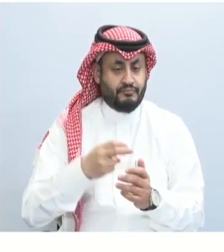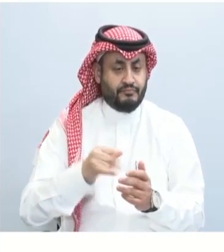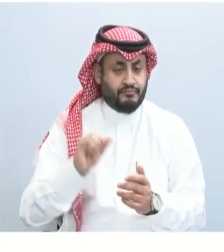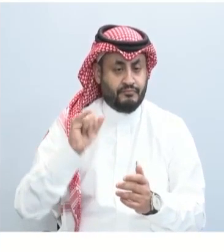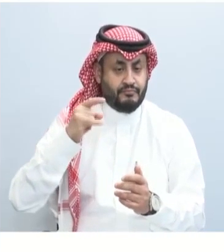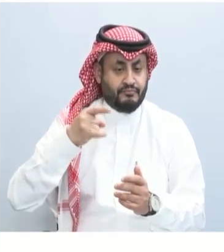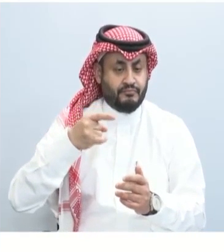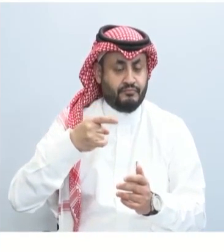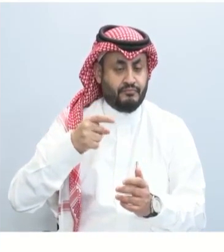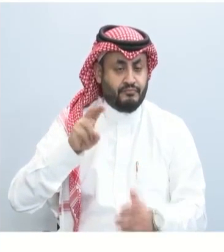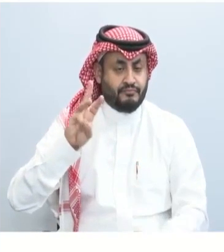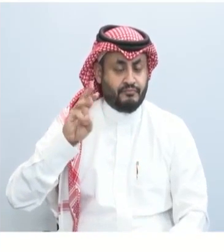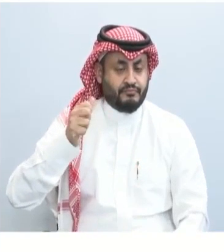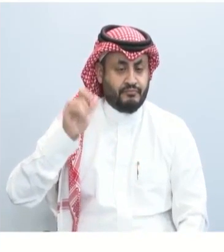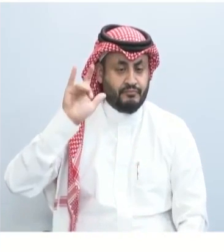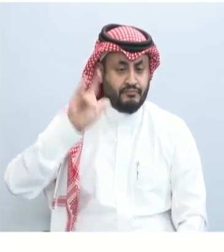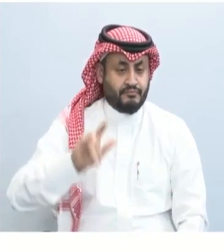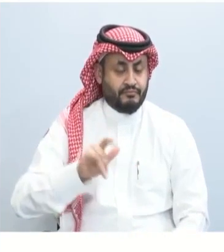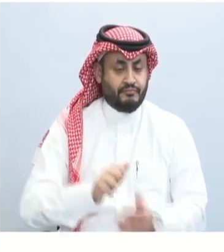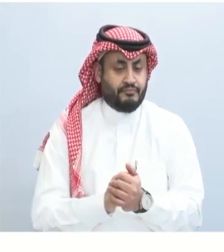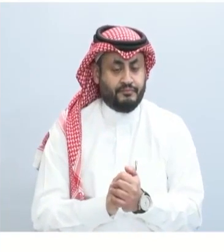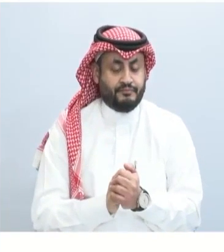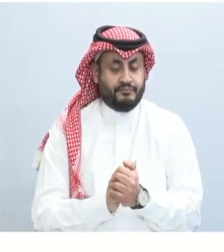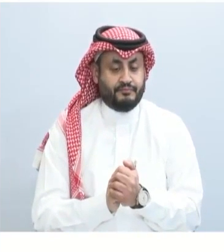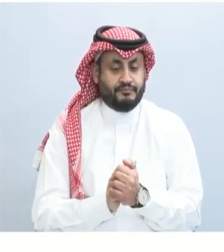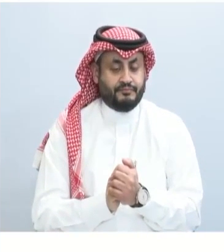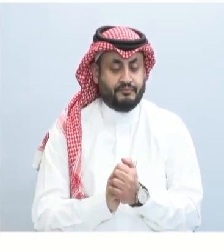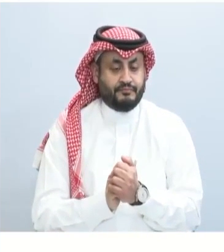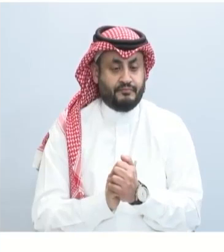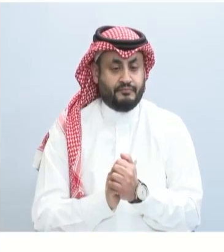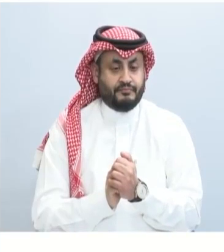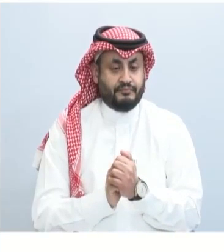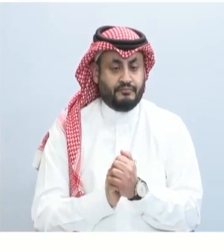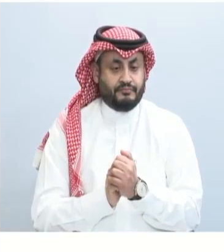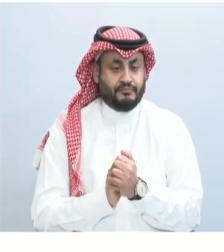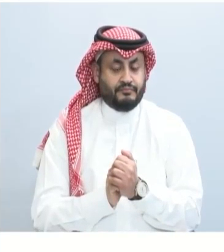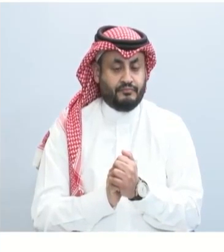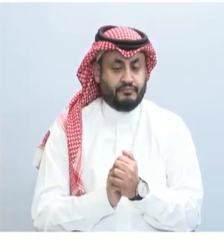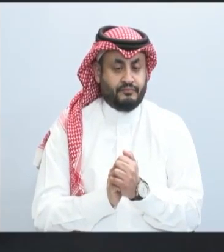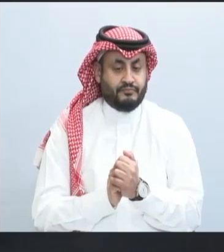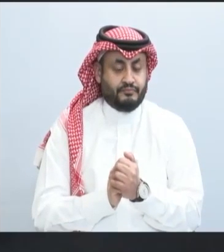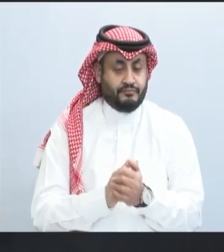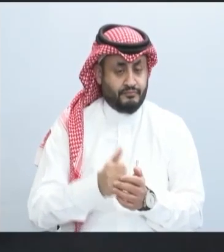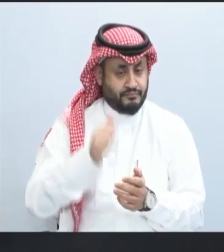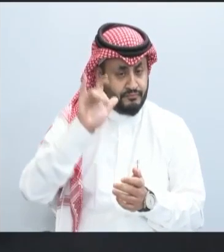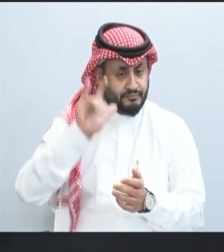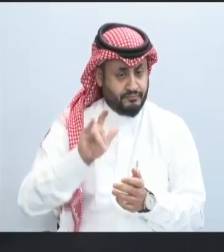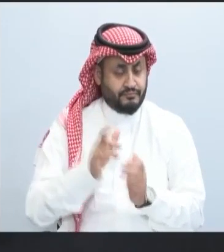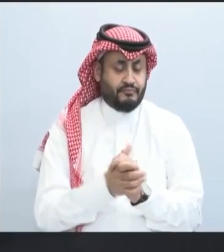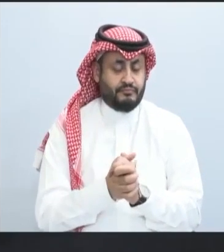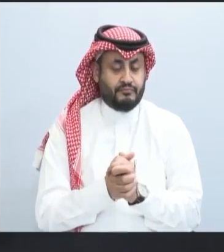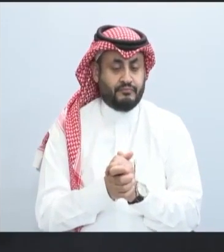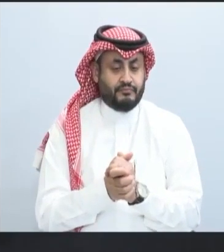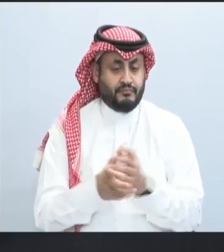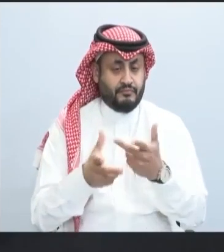Highway. Say with me, highway. Very well. So this is all about the words